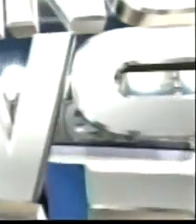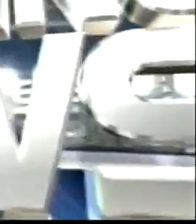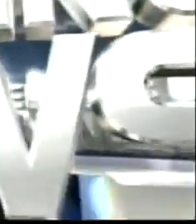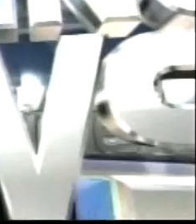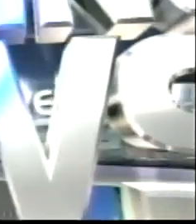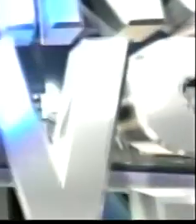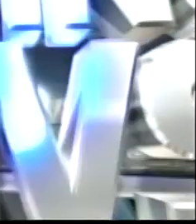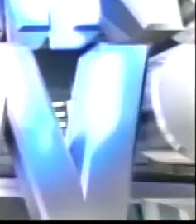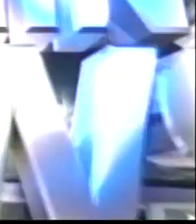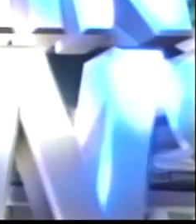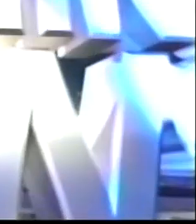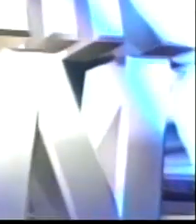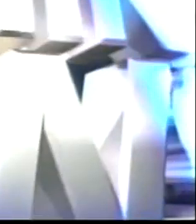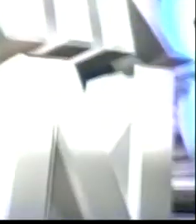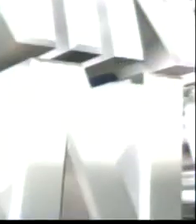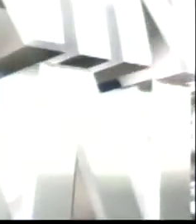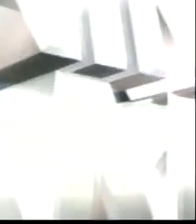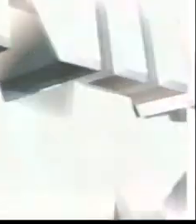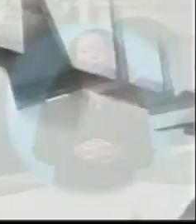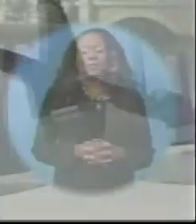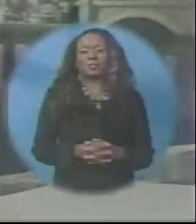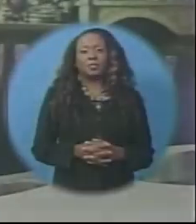News.